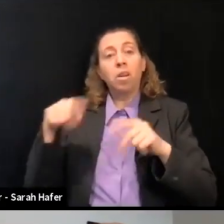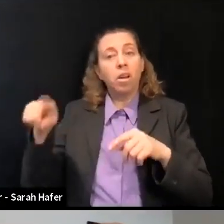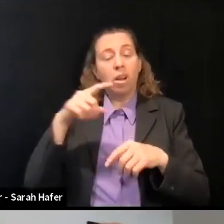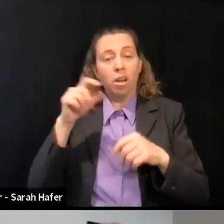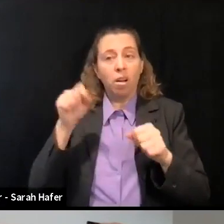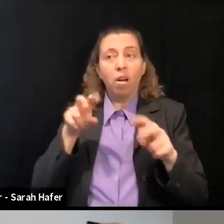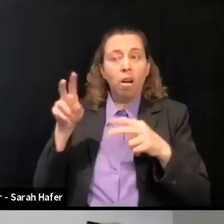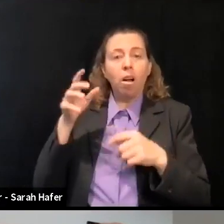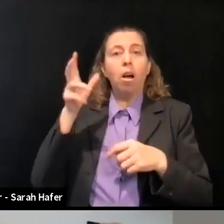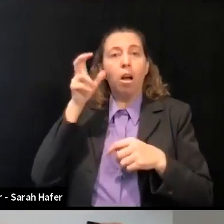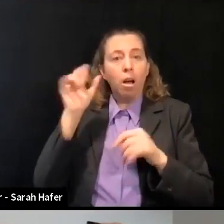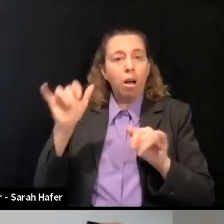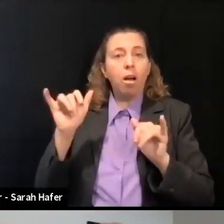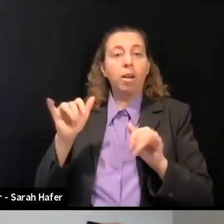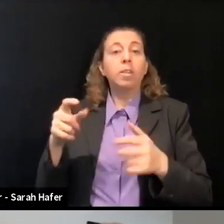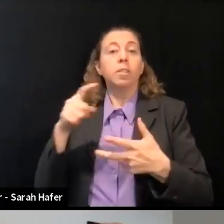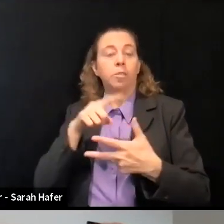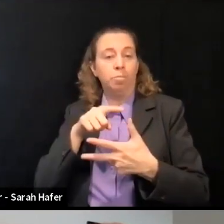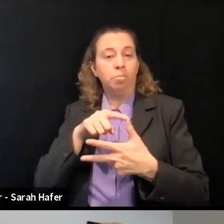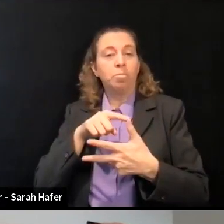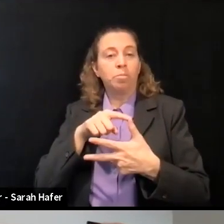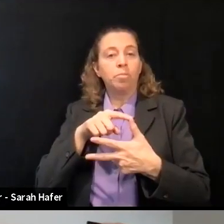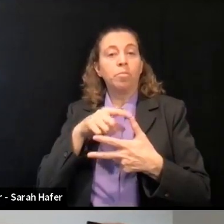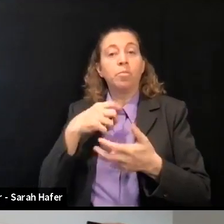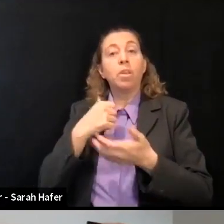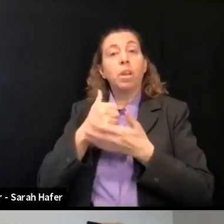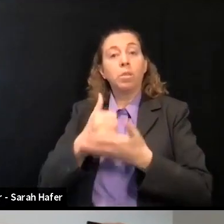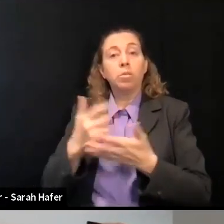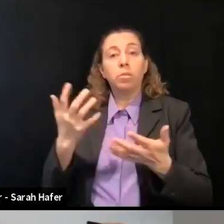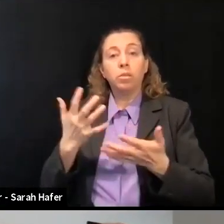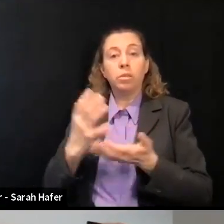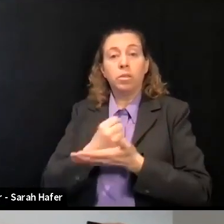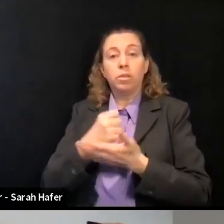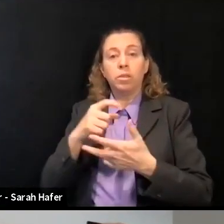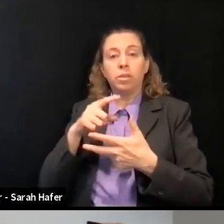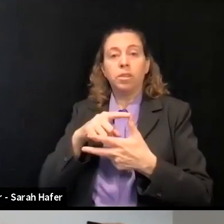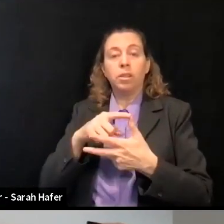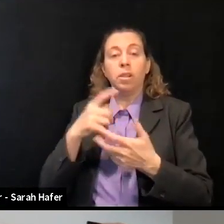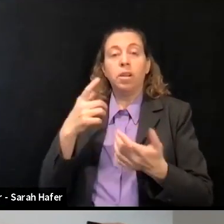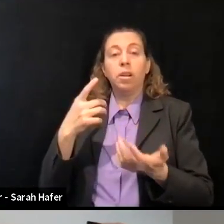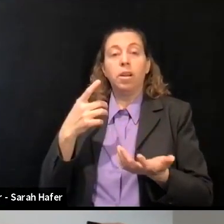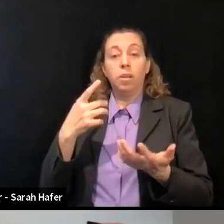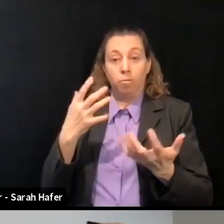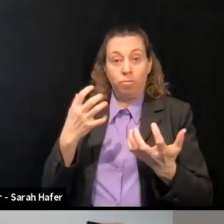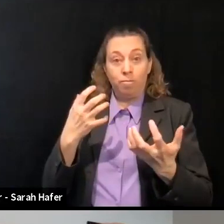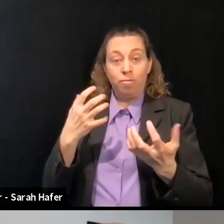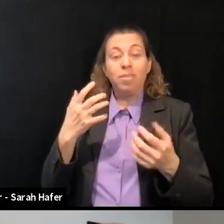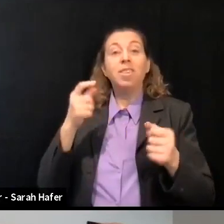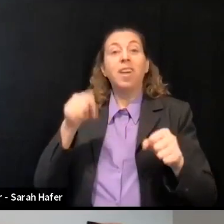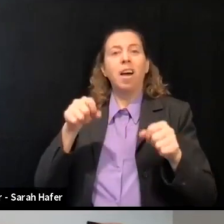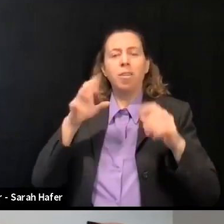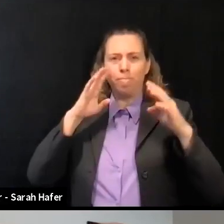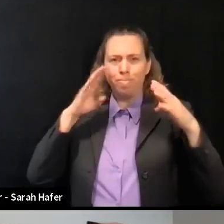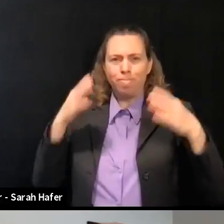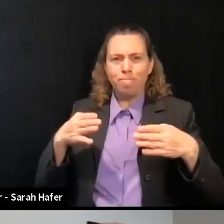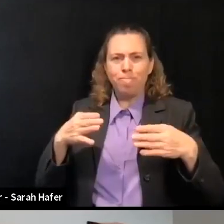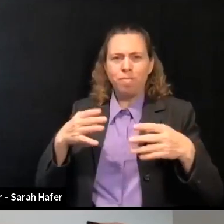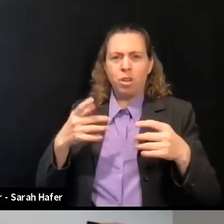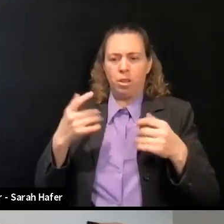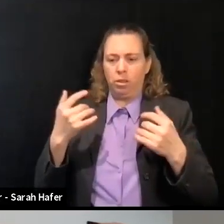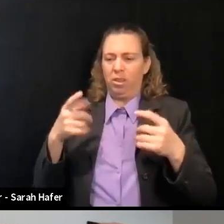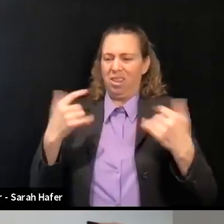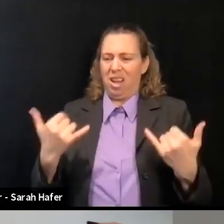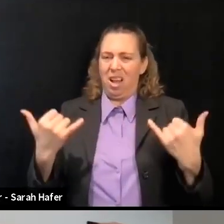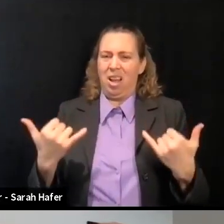tip number one usually is, we like to say, try to focus in this moment. And the way that we can